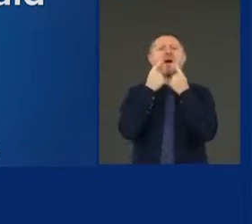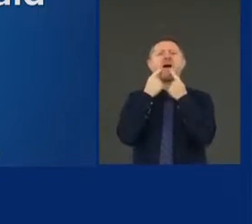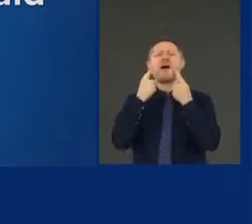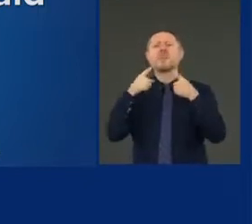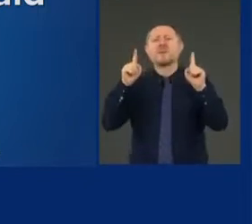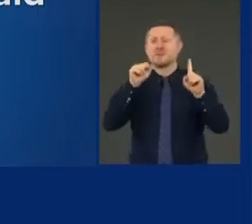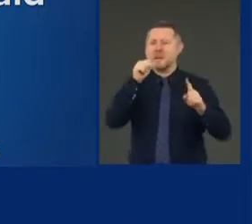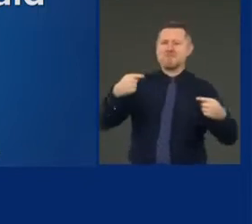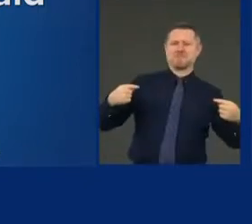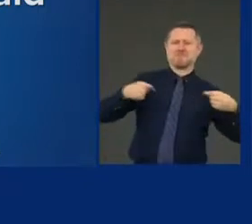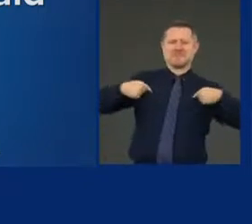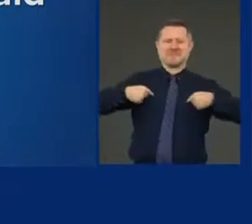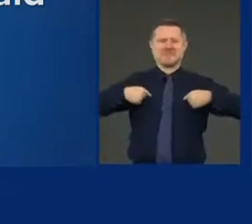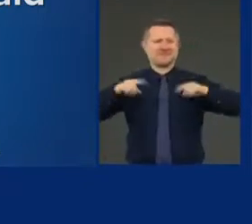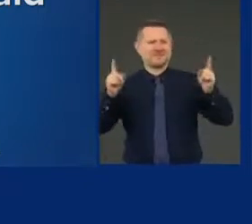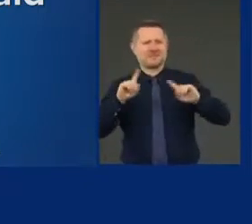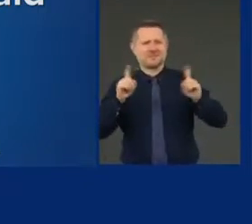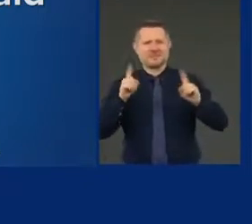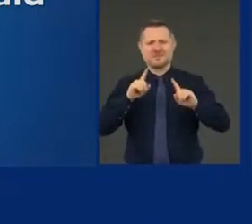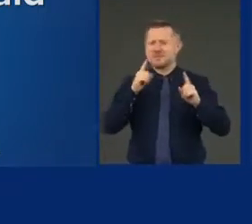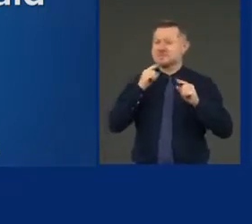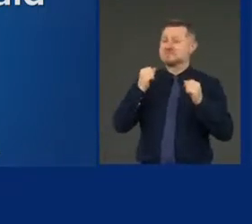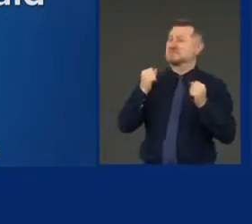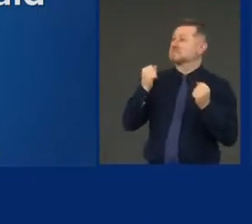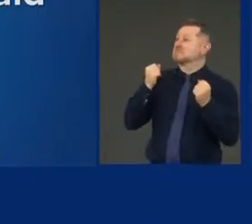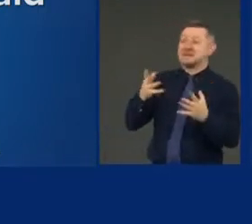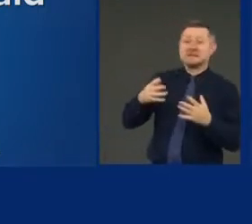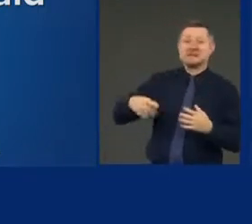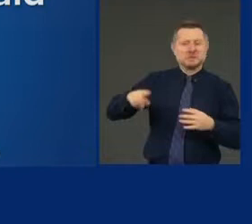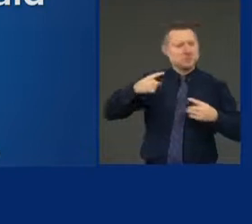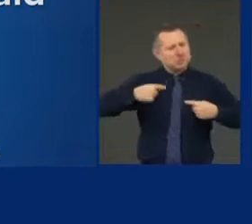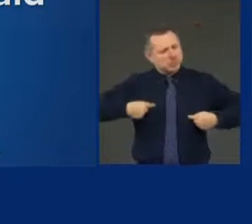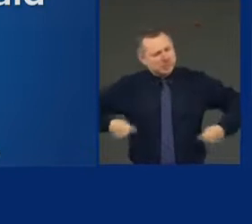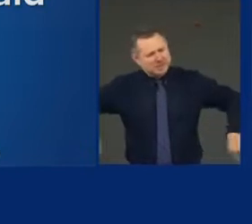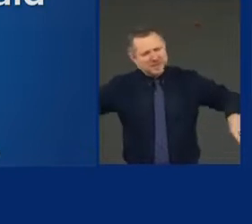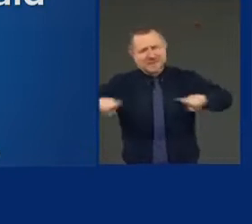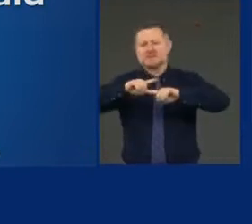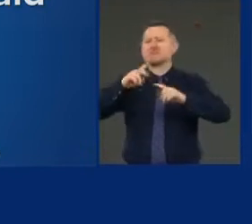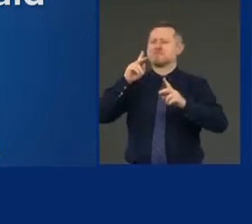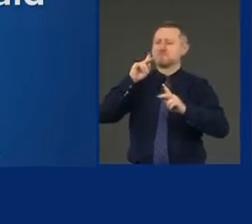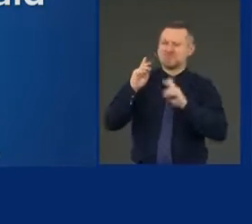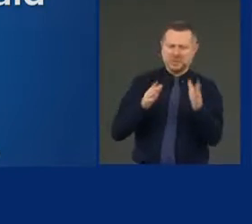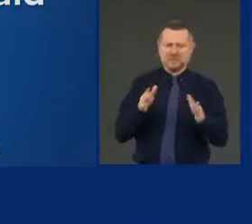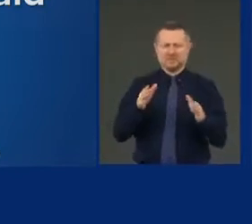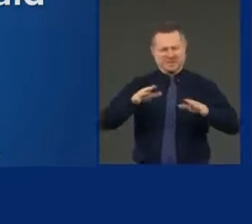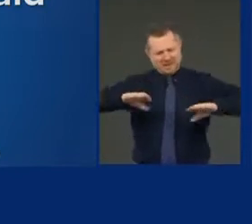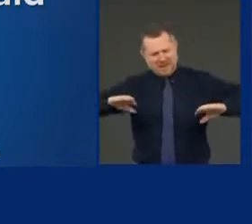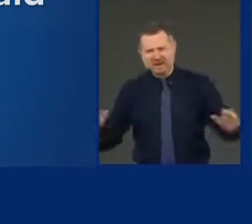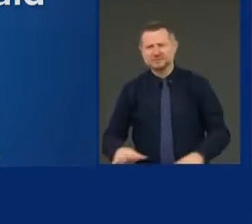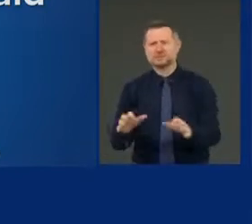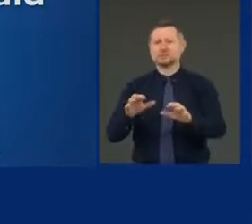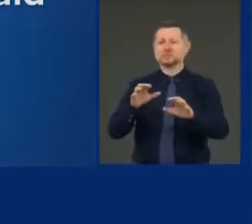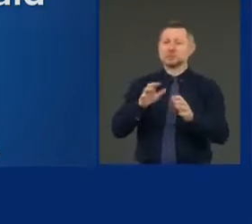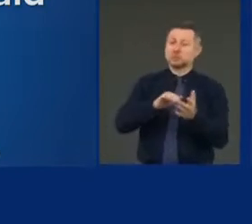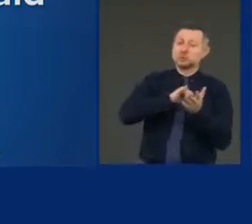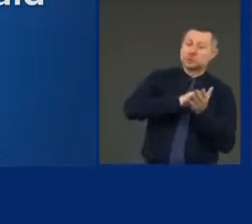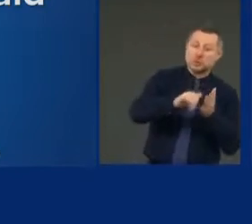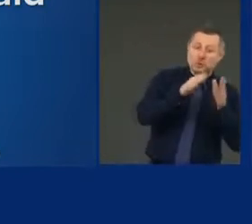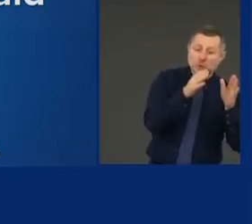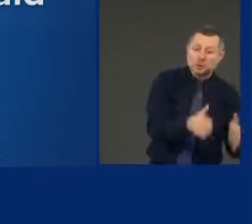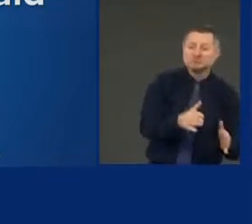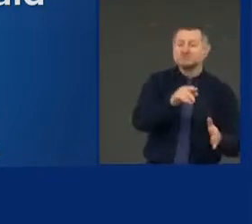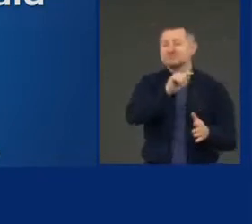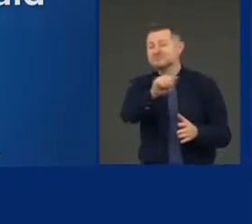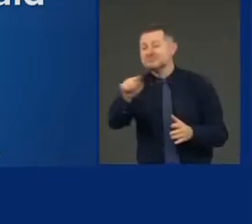government action. This is we the people action. This is when New Yorkers come together and New Yorkers are